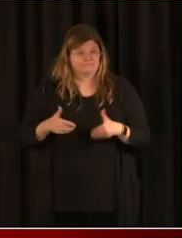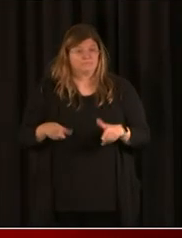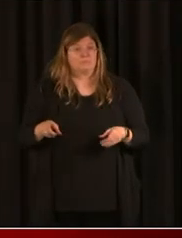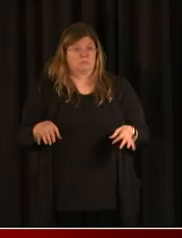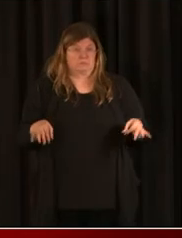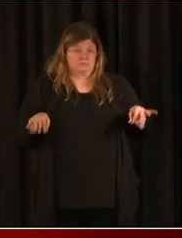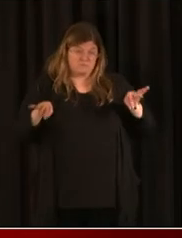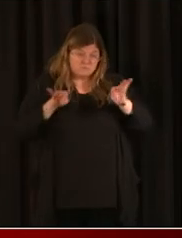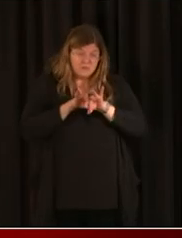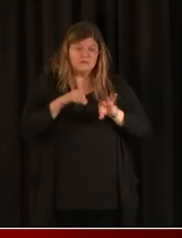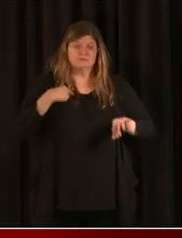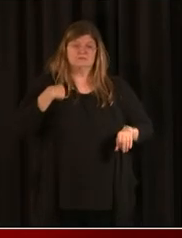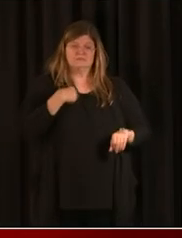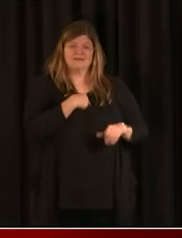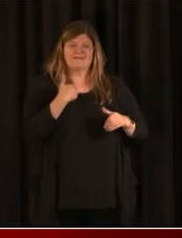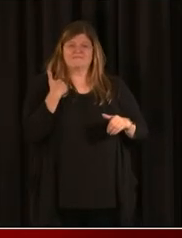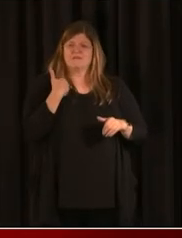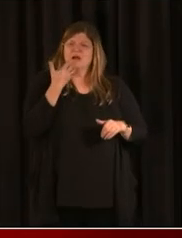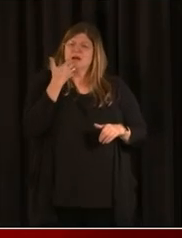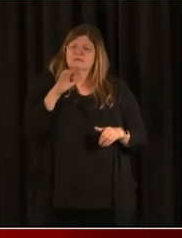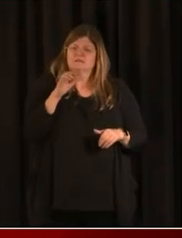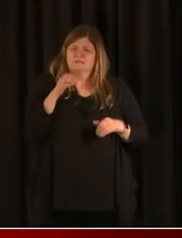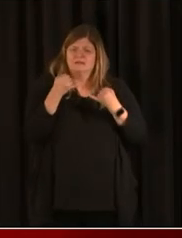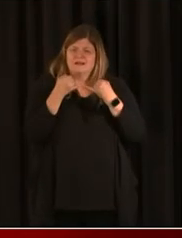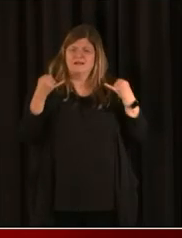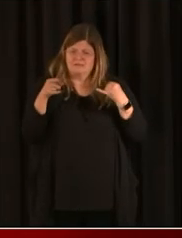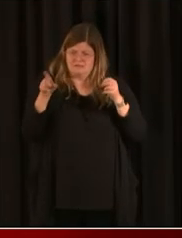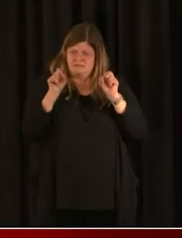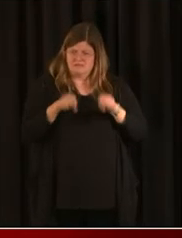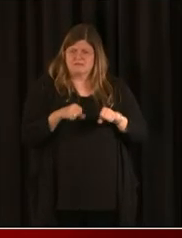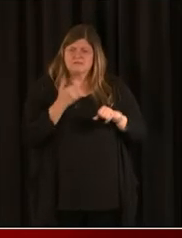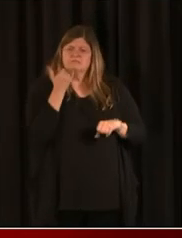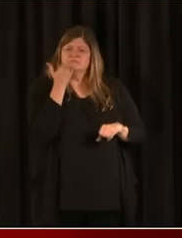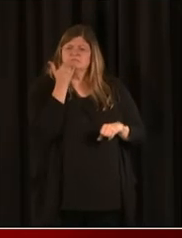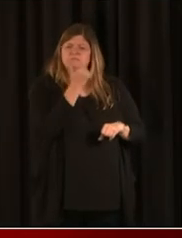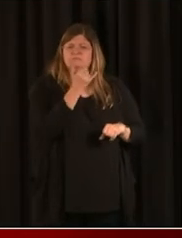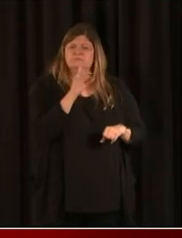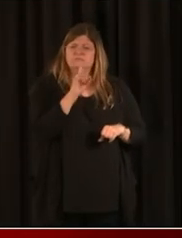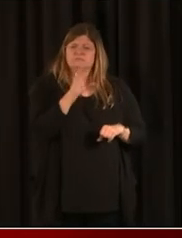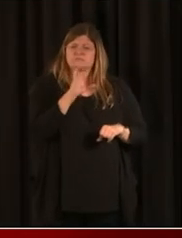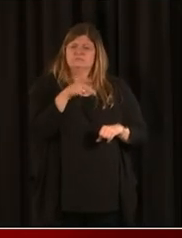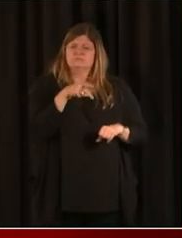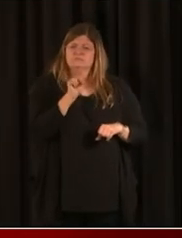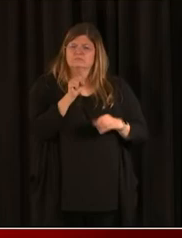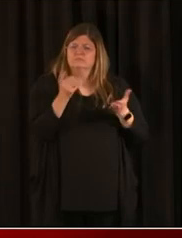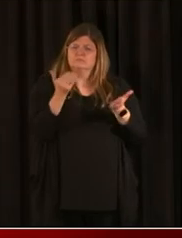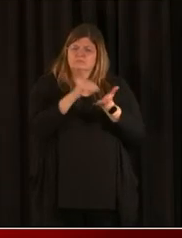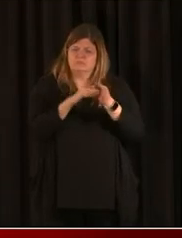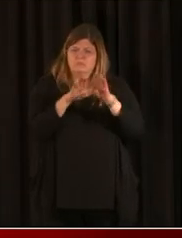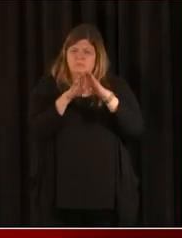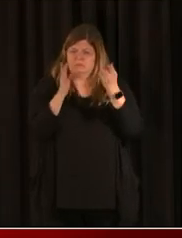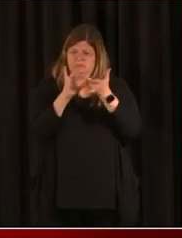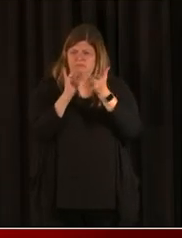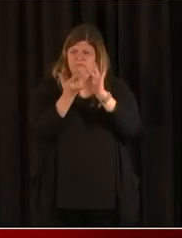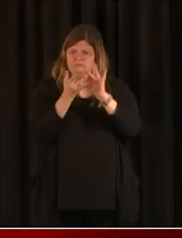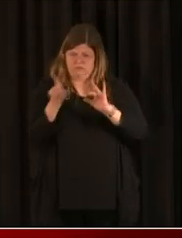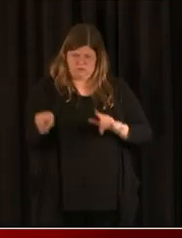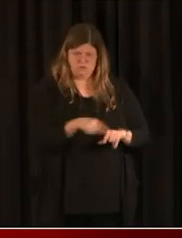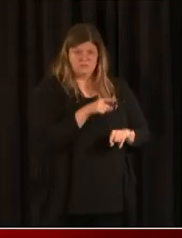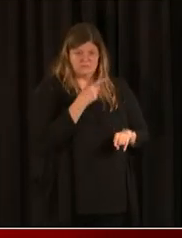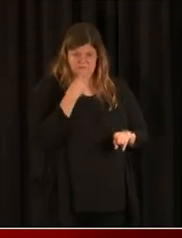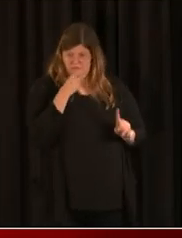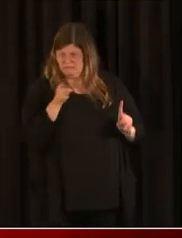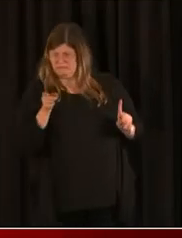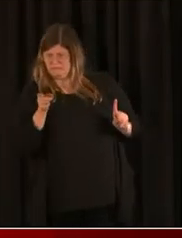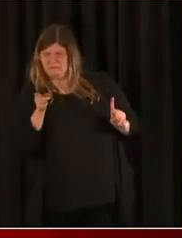to note that we have a hotline. If you go to the DCPS Reopen Strong website, you